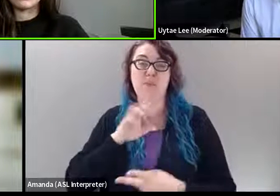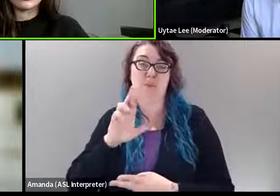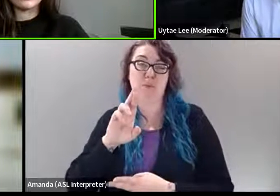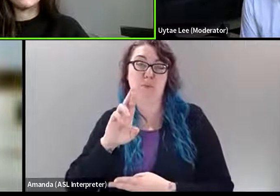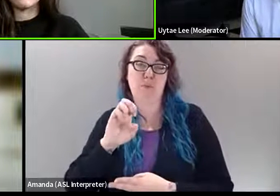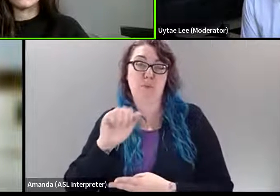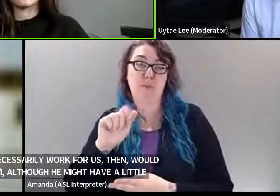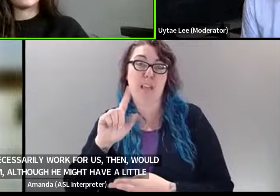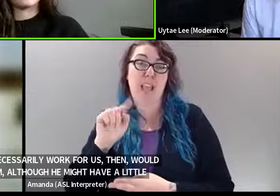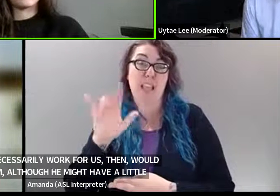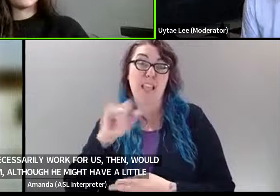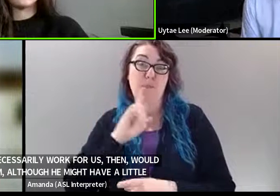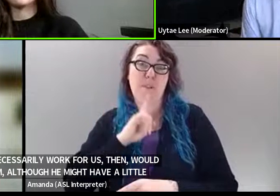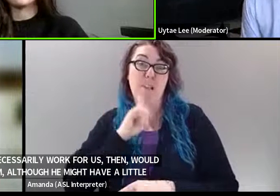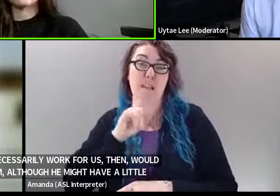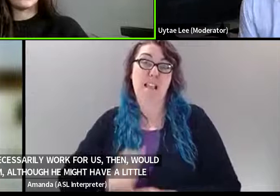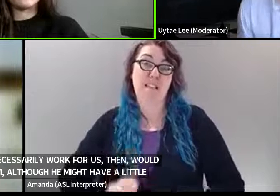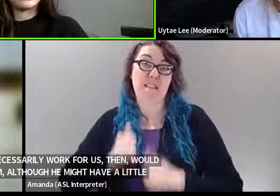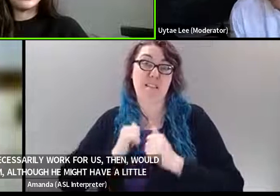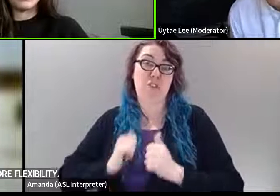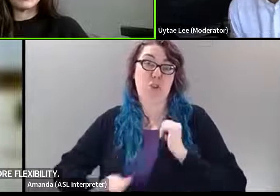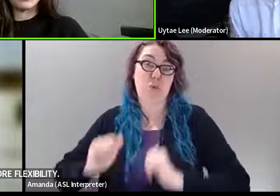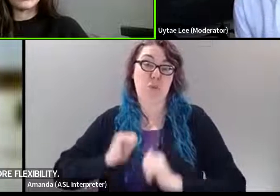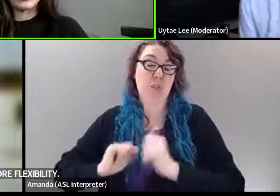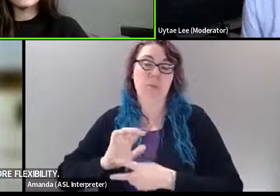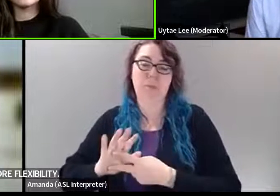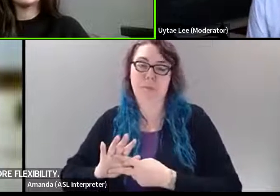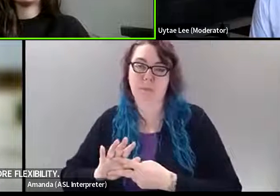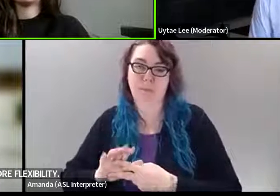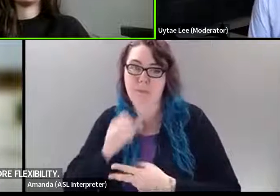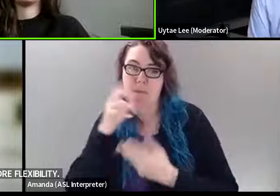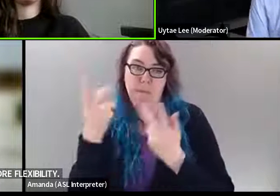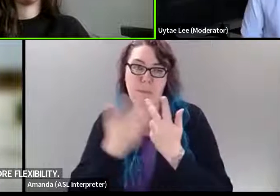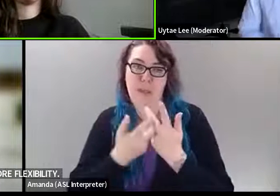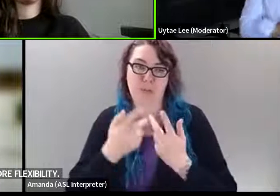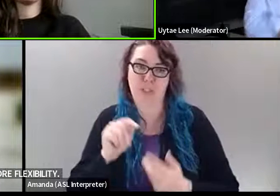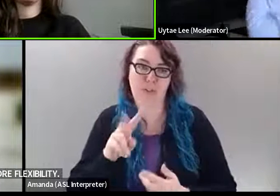Kardashians, unfortunately, for those fans in the room. That would not be a TVO project.